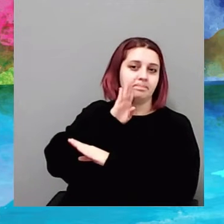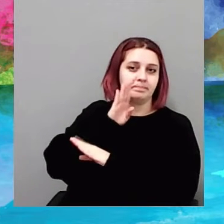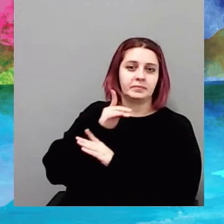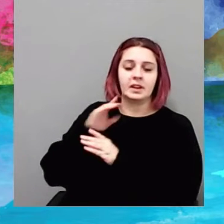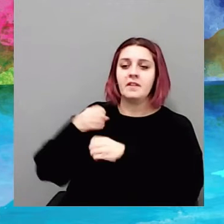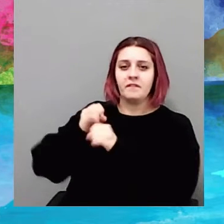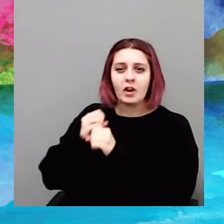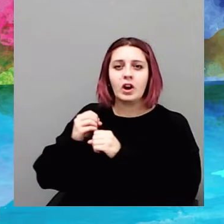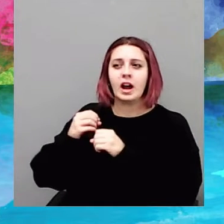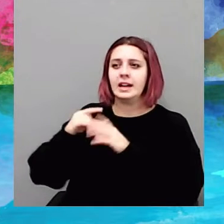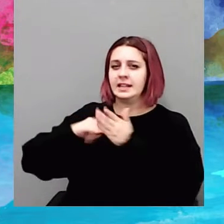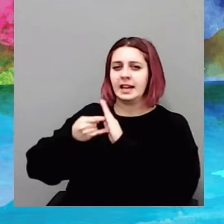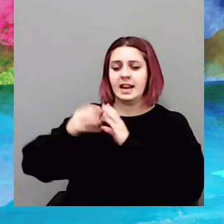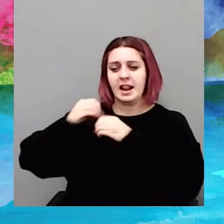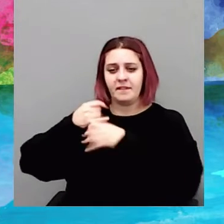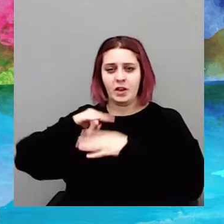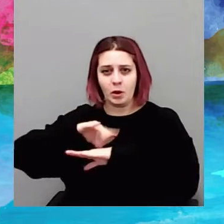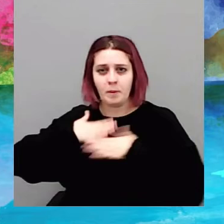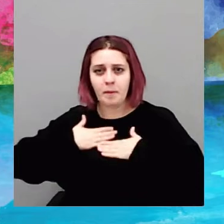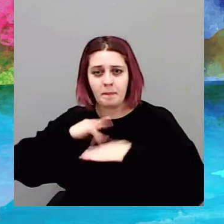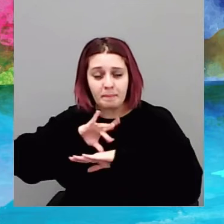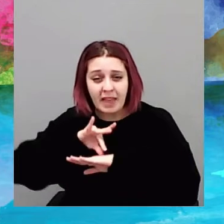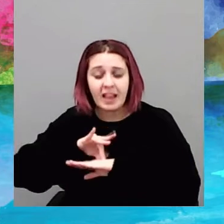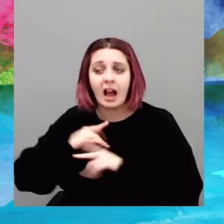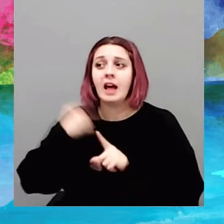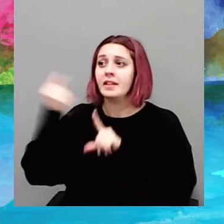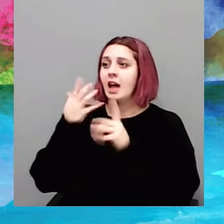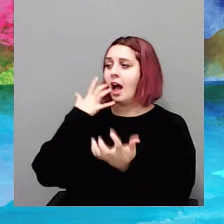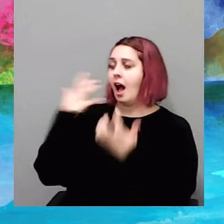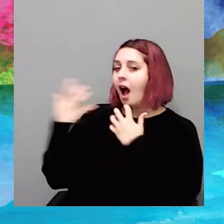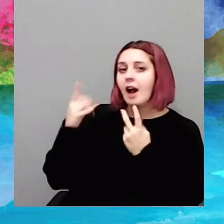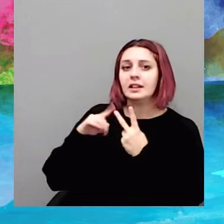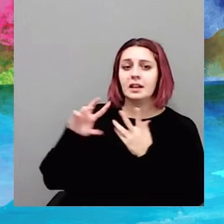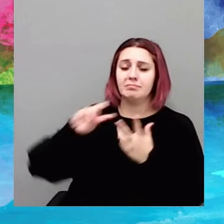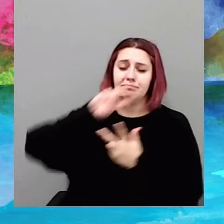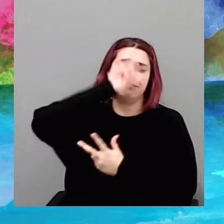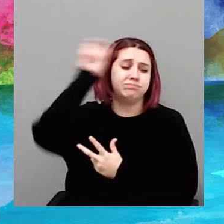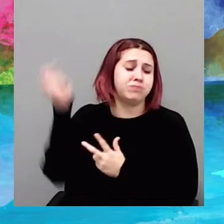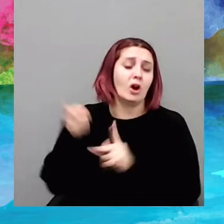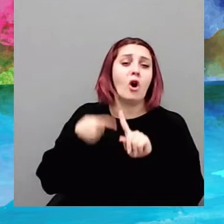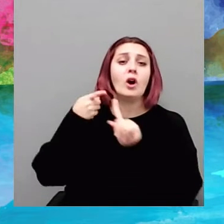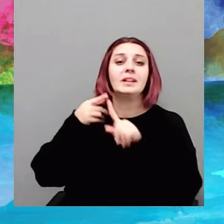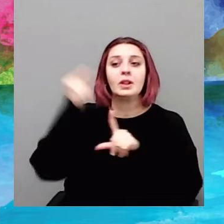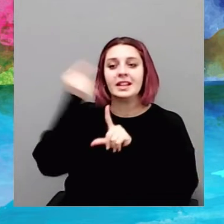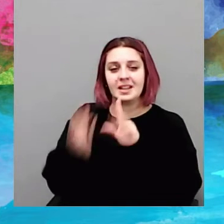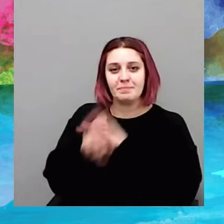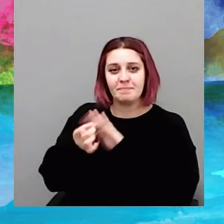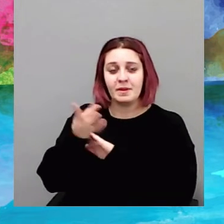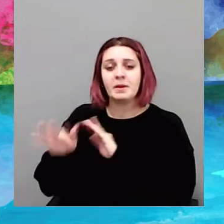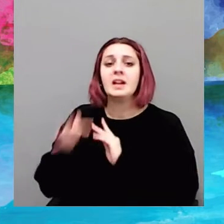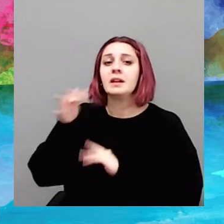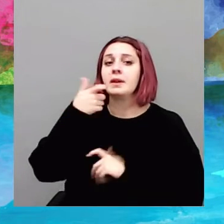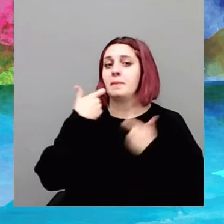solidarity projects. We have bio doctors, designers, art designers, all of them can provide